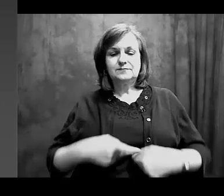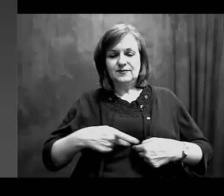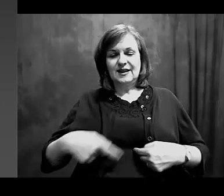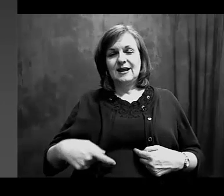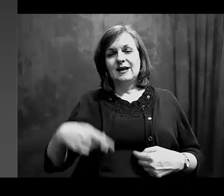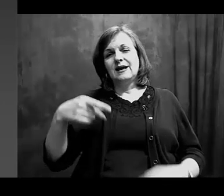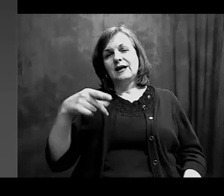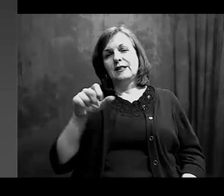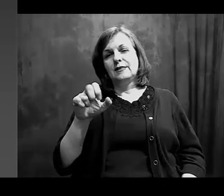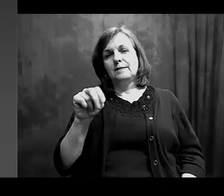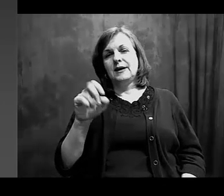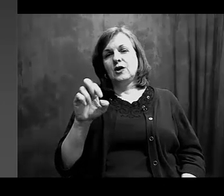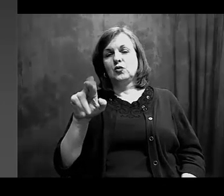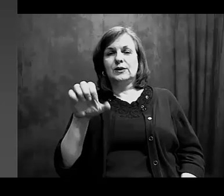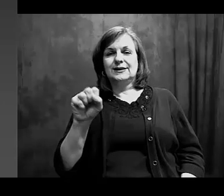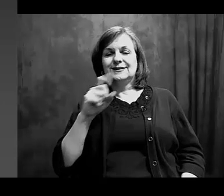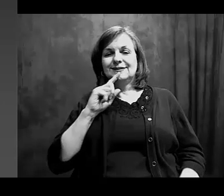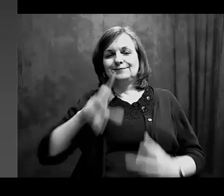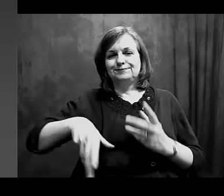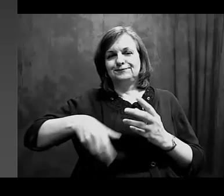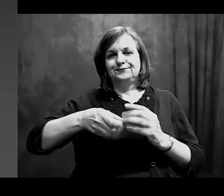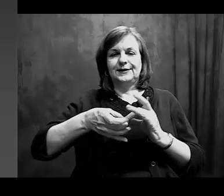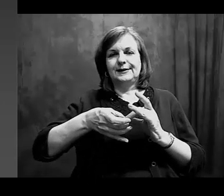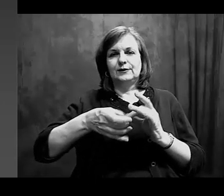small intestine, right?